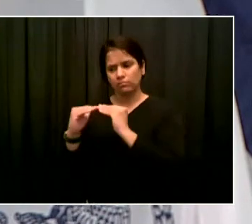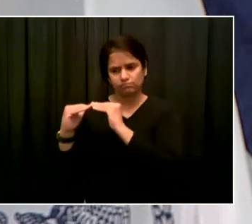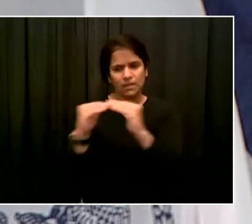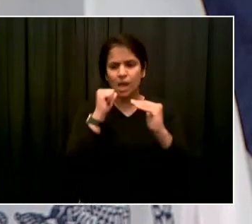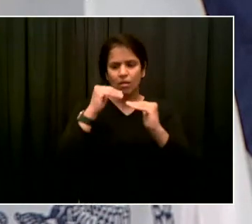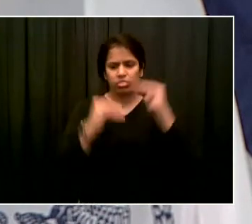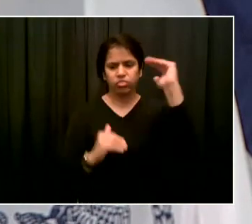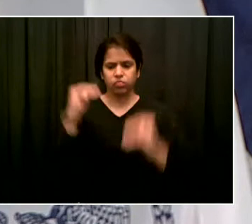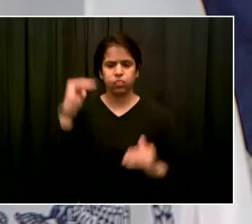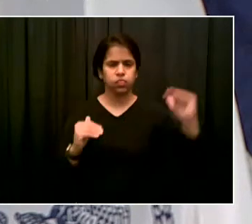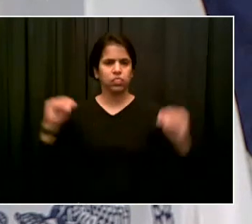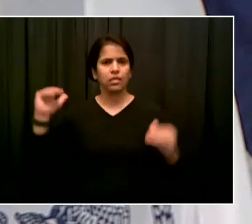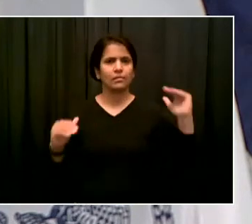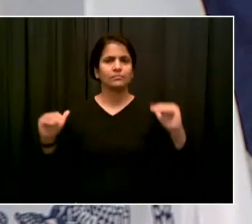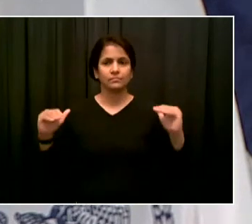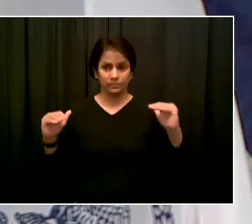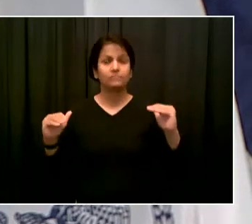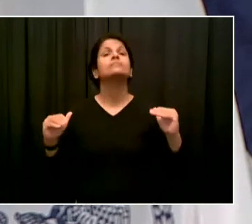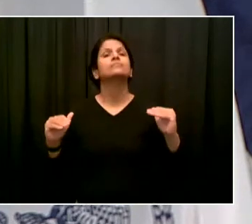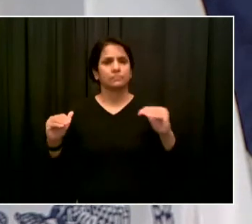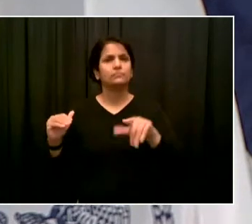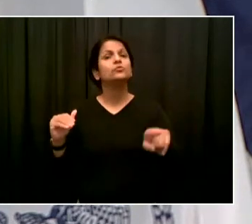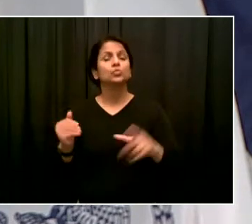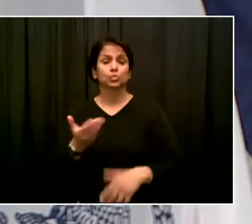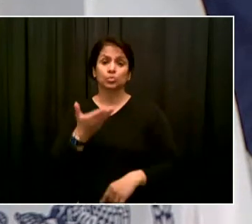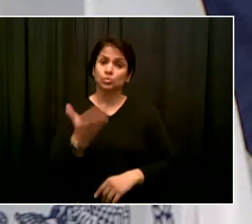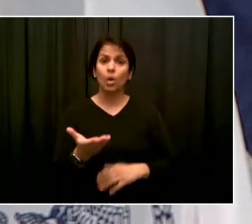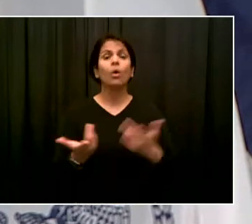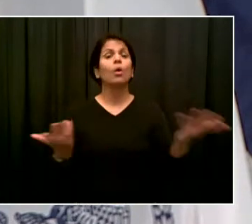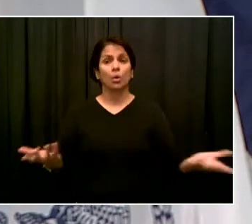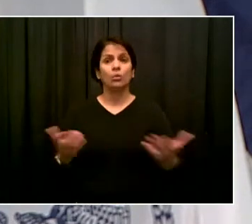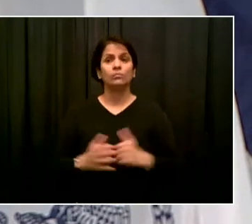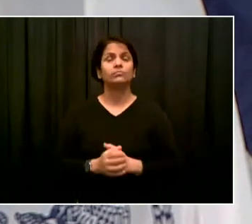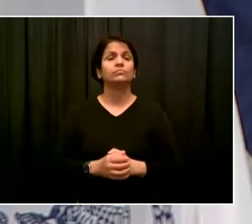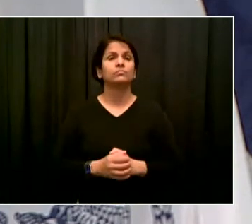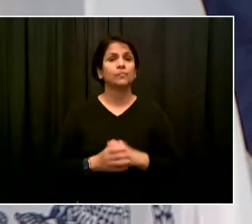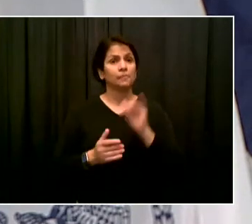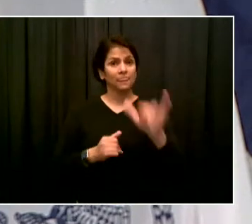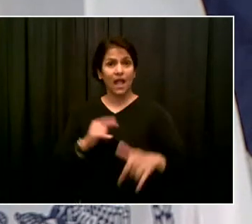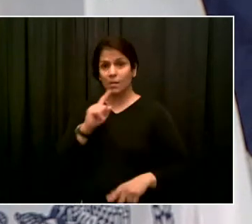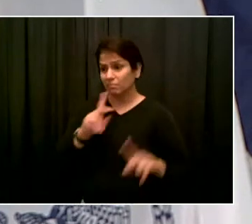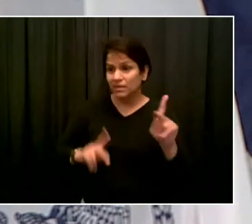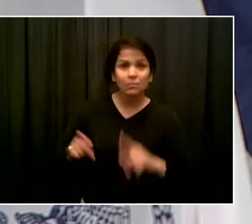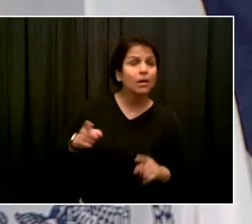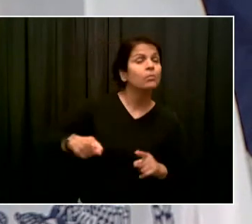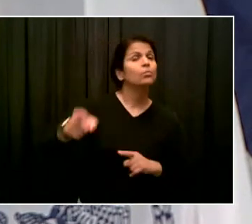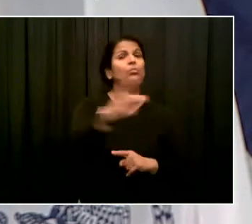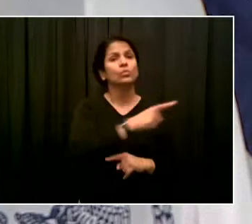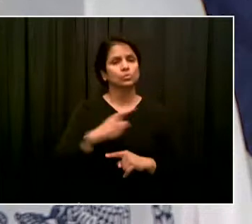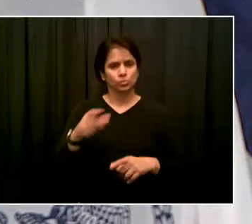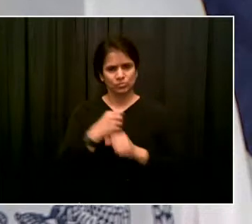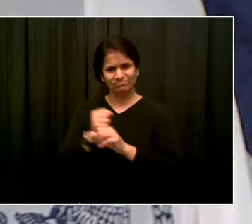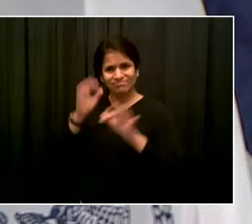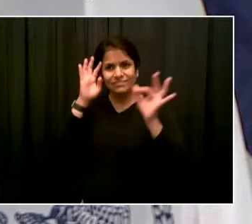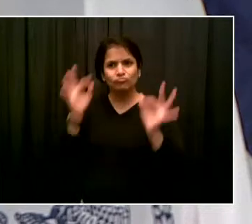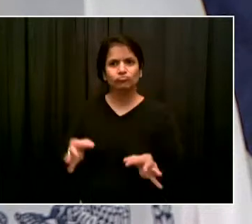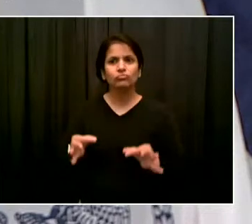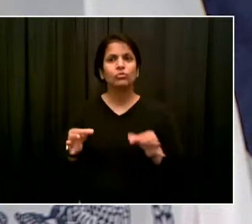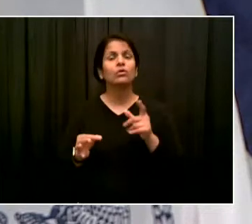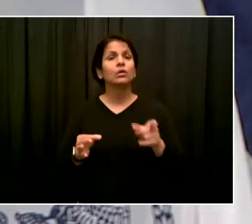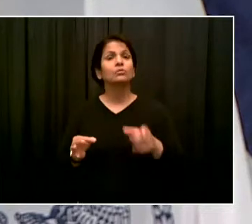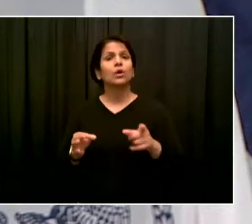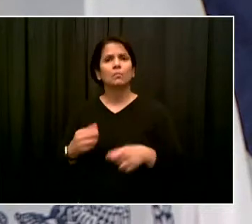an opportunity to decide where we're going from this point on. The people of New York City, in just under